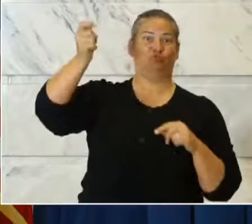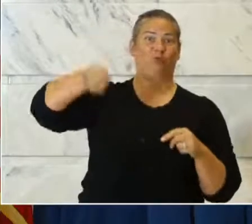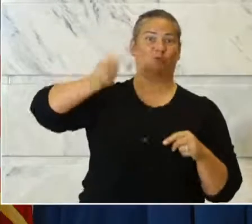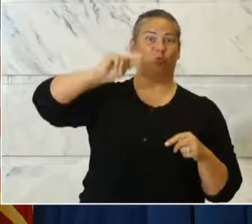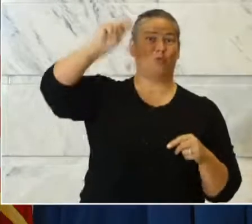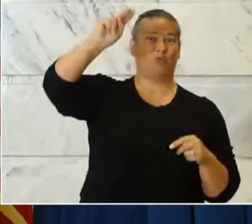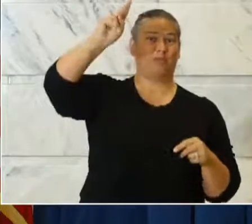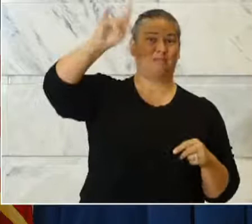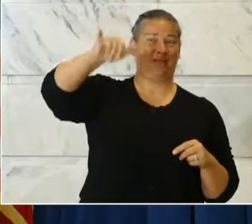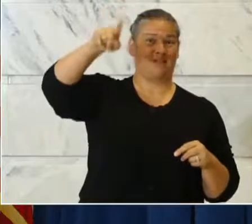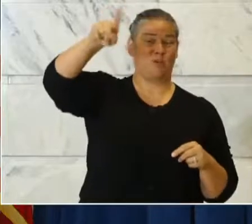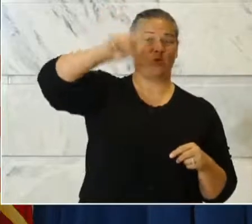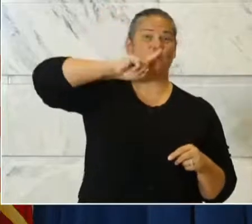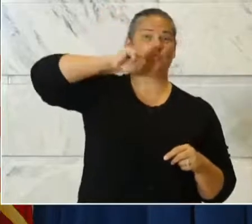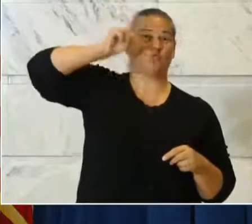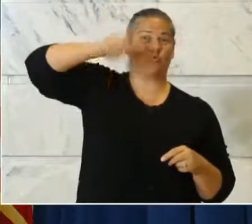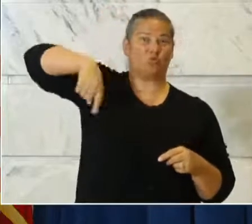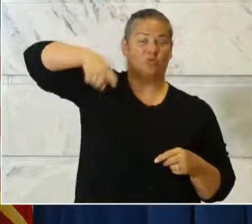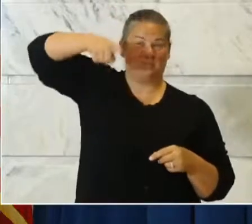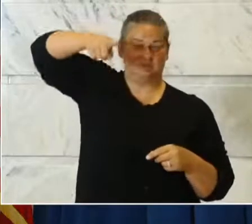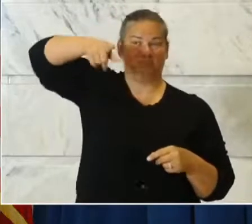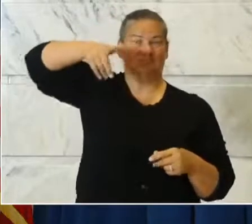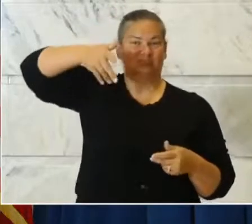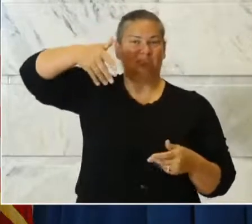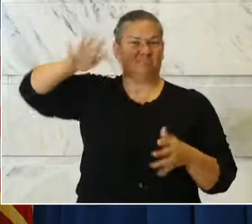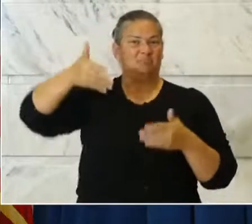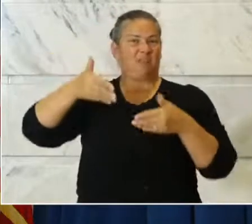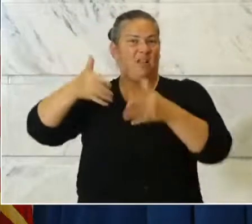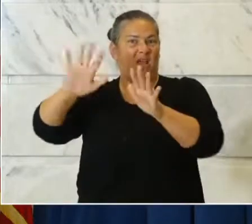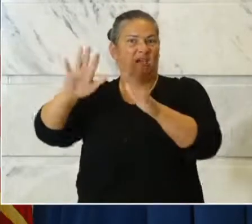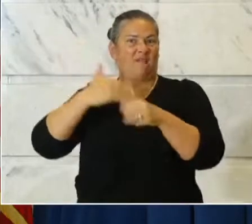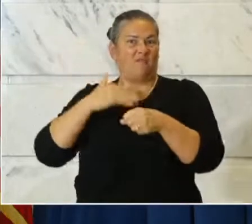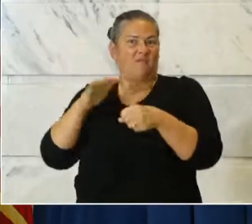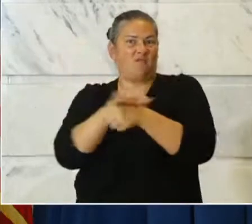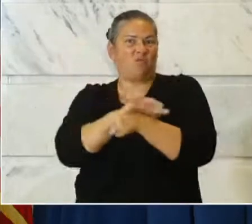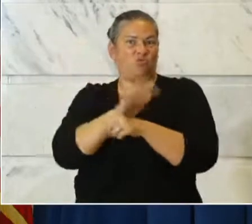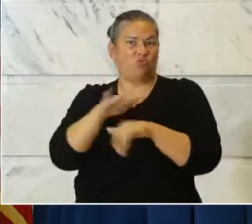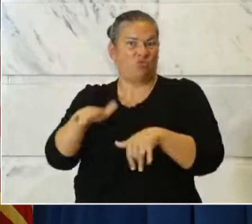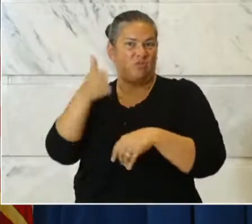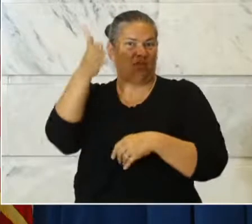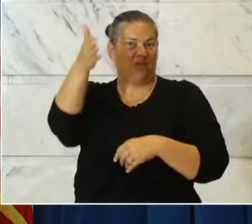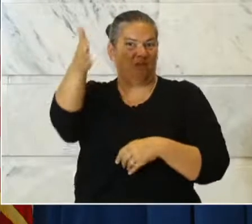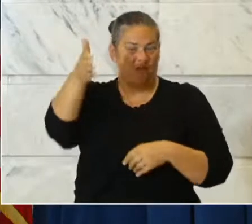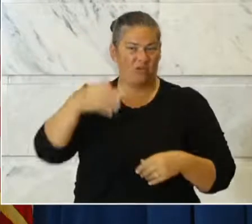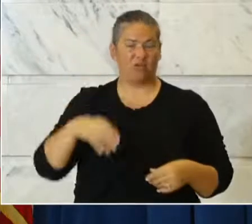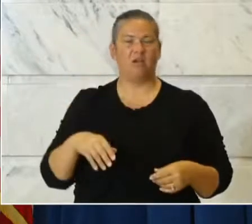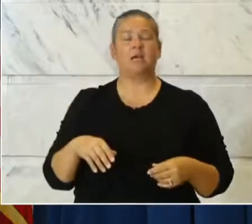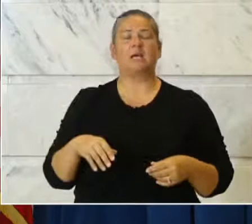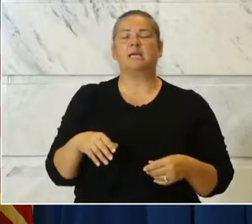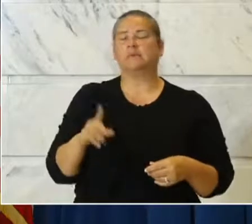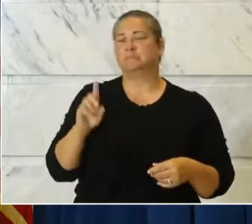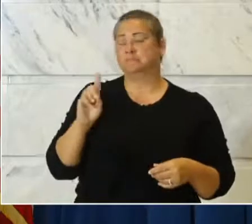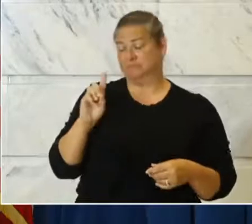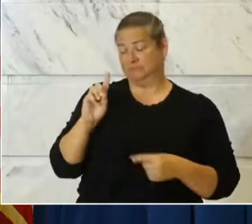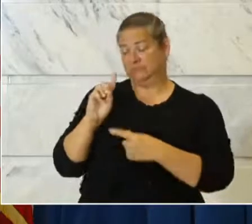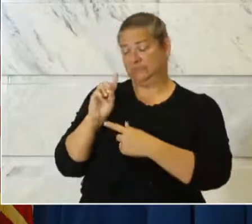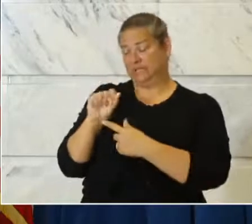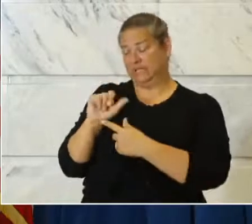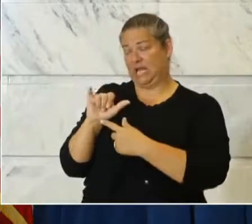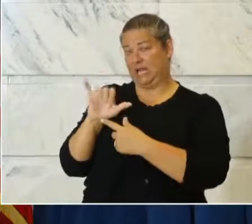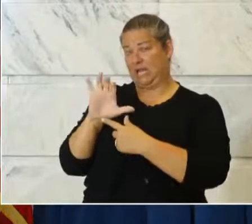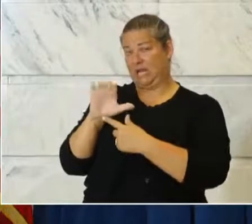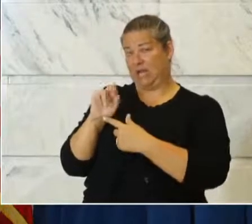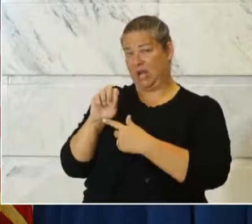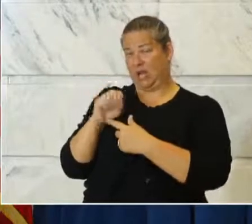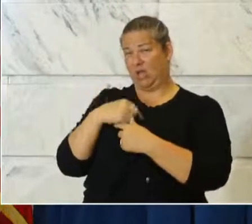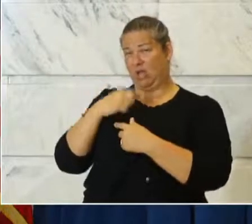Kentucky, again, elected by a few thousand people as opposed to statewide, where daycares, I think he allowed the daycare